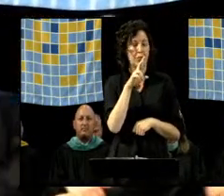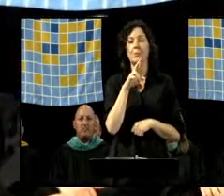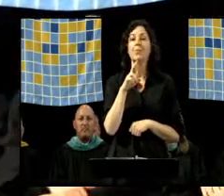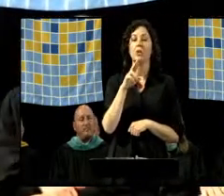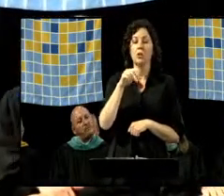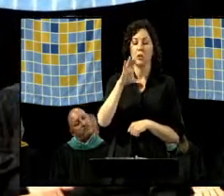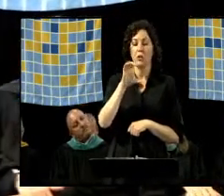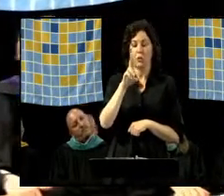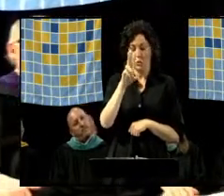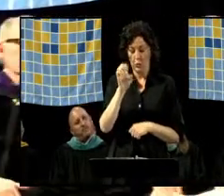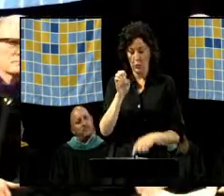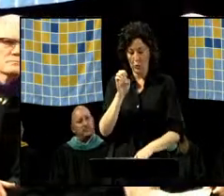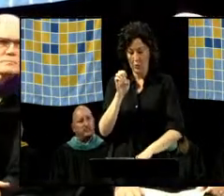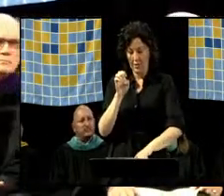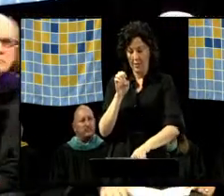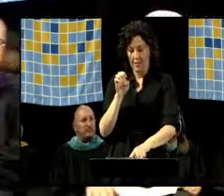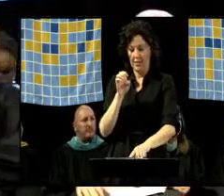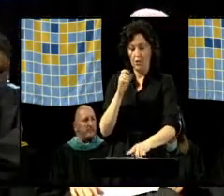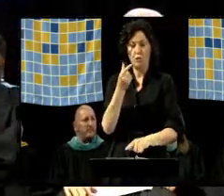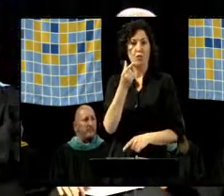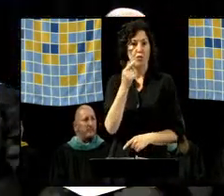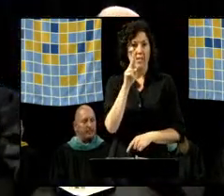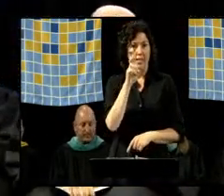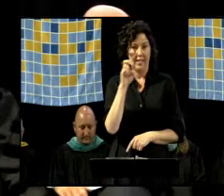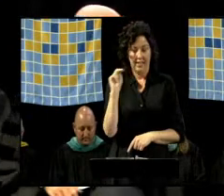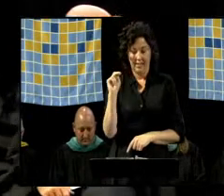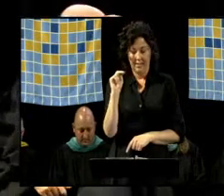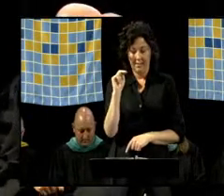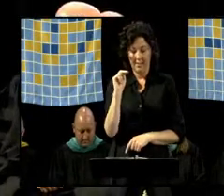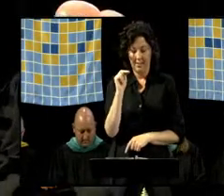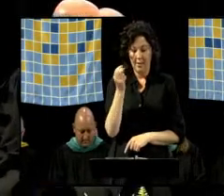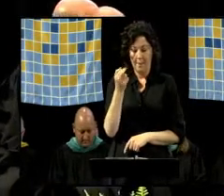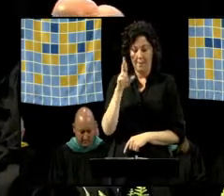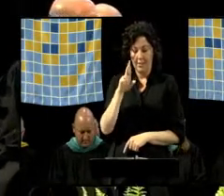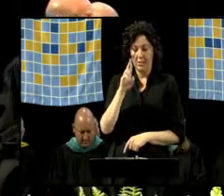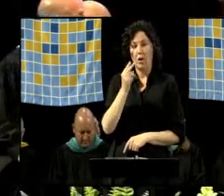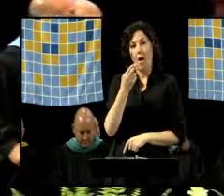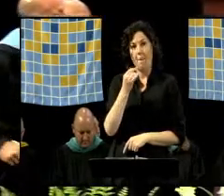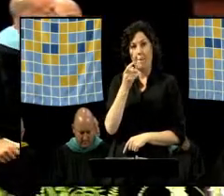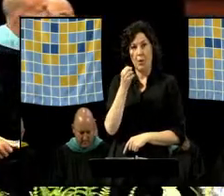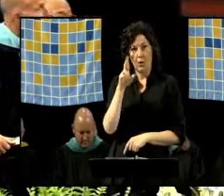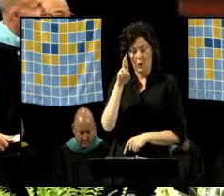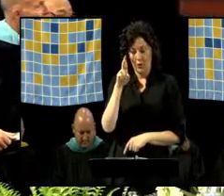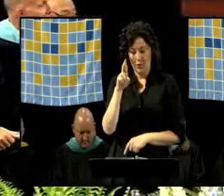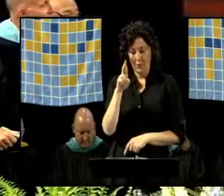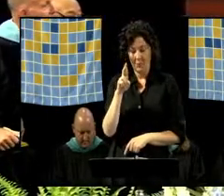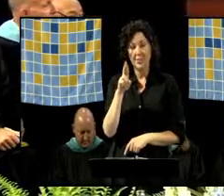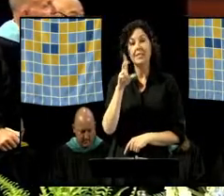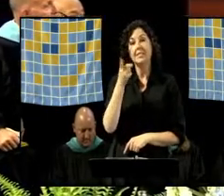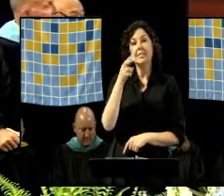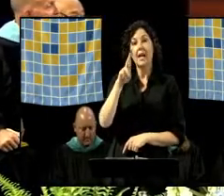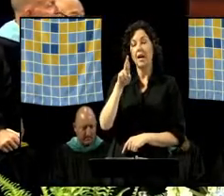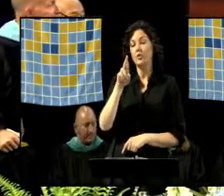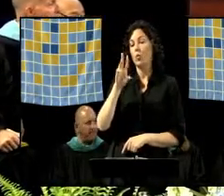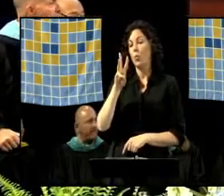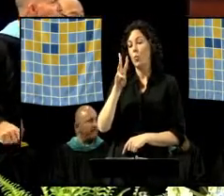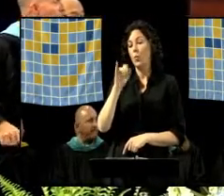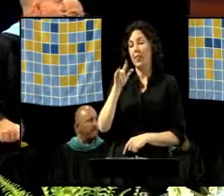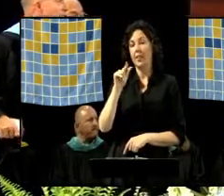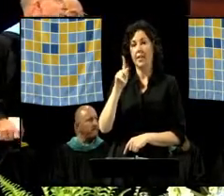Q, Ms. Beverly Green, Mr. Daniel Humber, Dr. Adrian